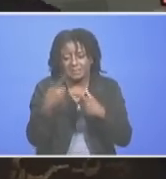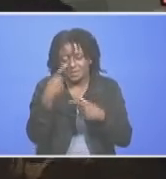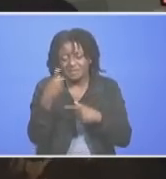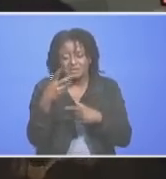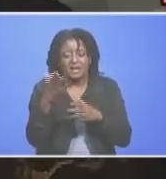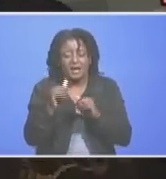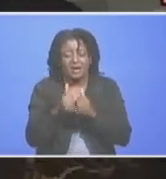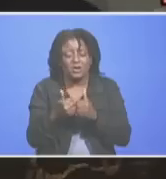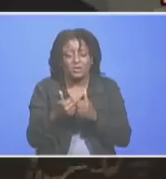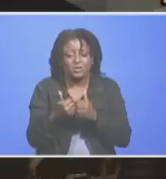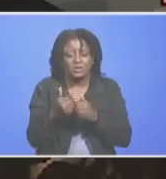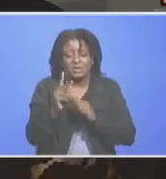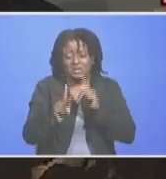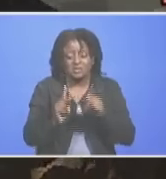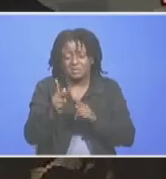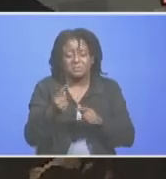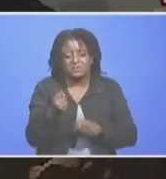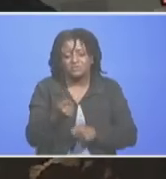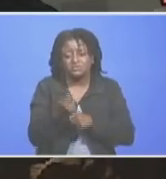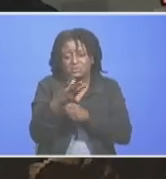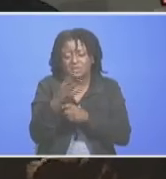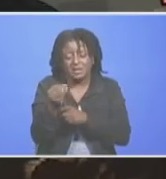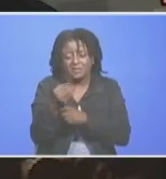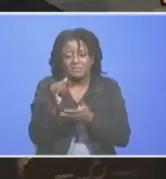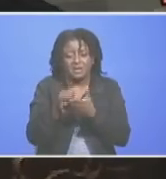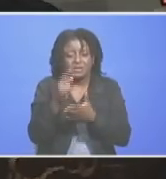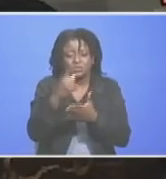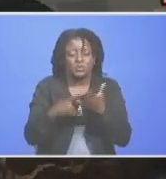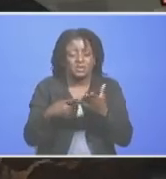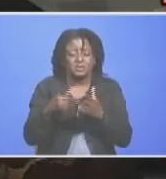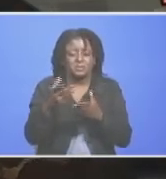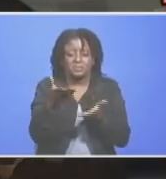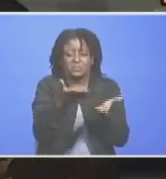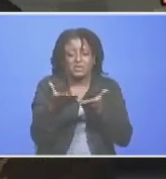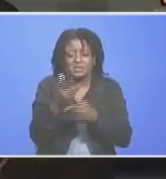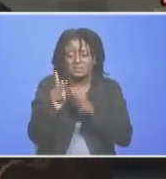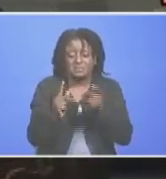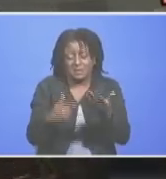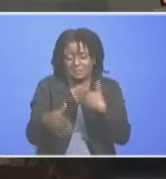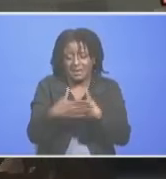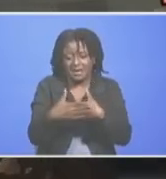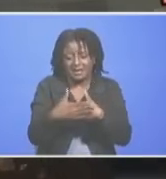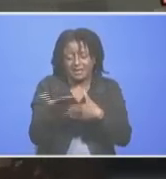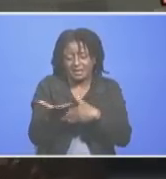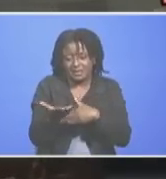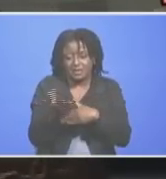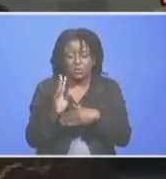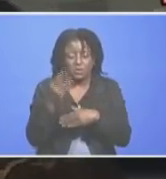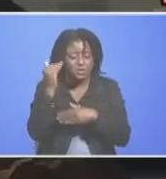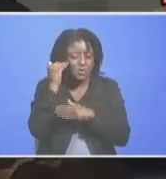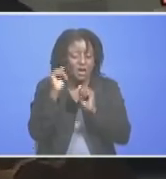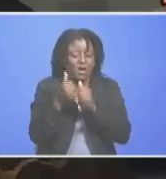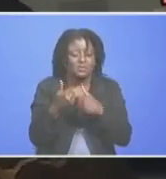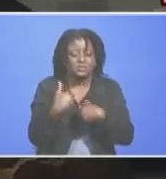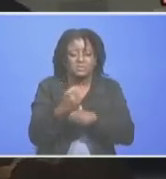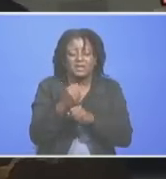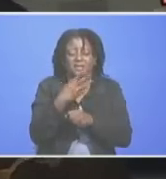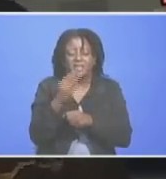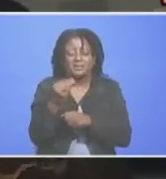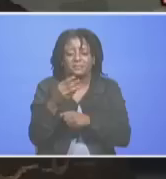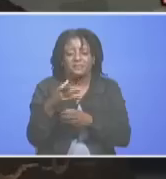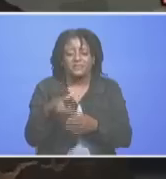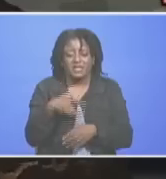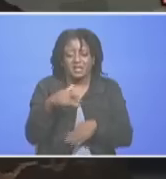people. That's what keeps bringing people back here to our shores, because we know how to make them feel at home. We treat them